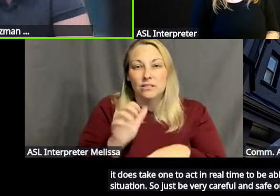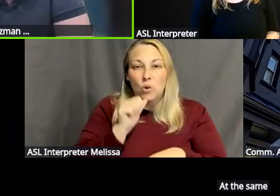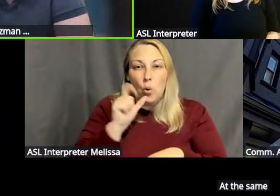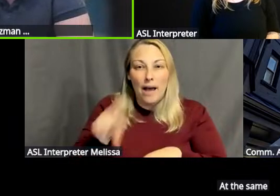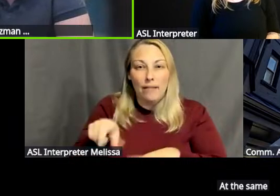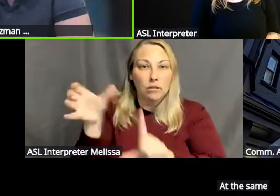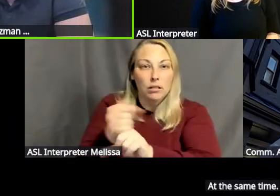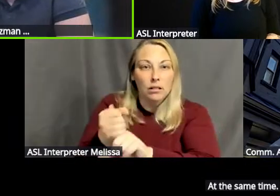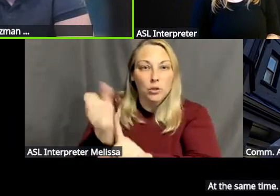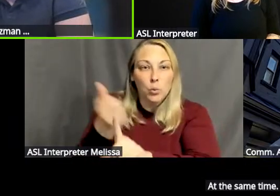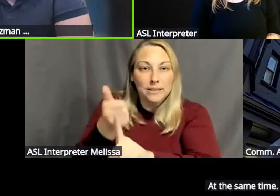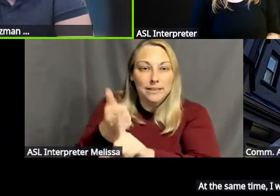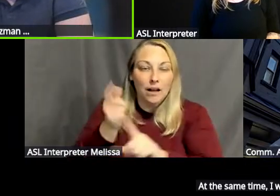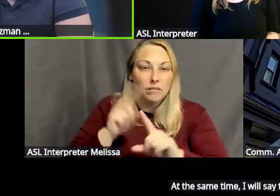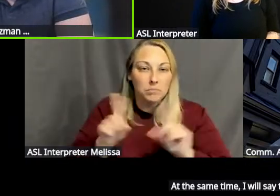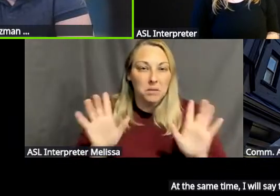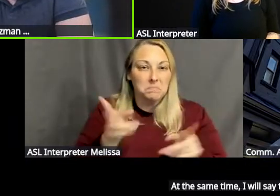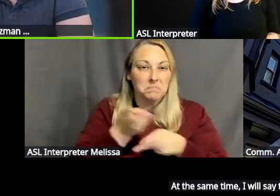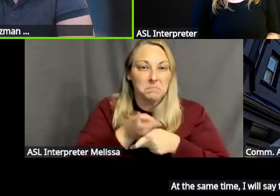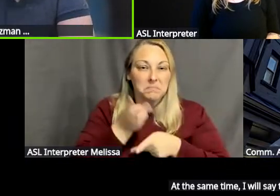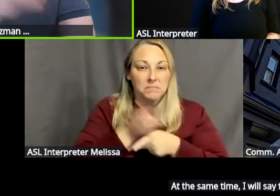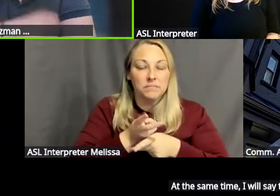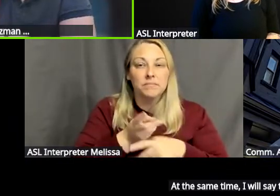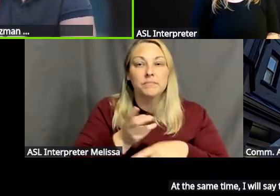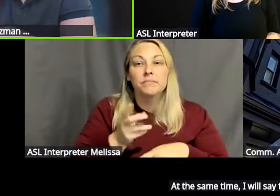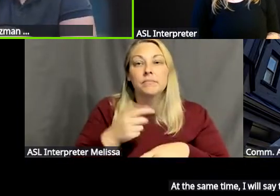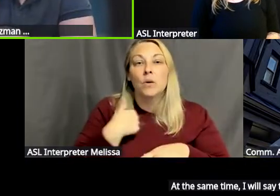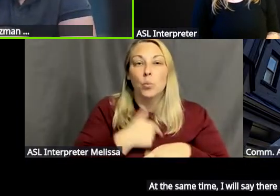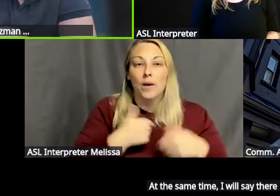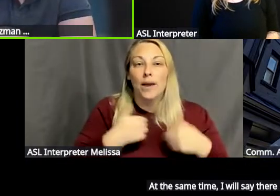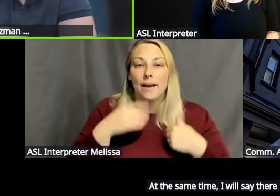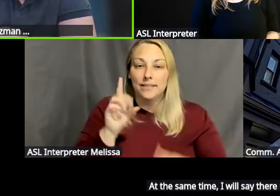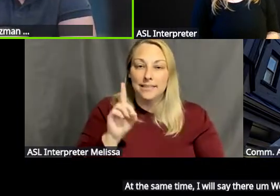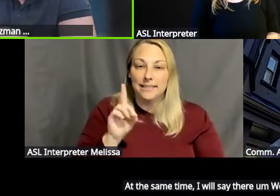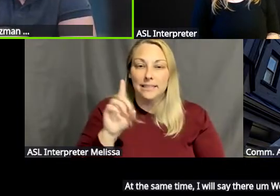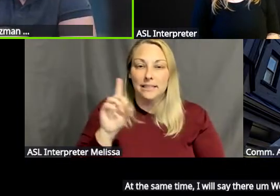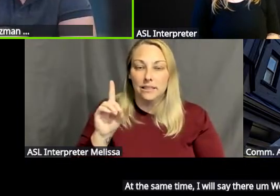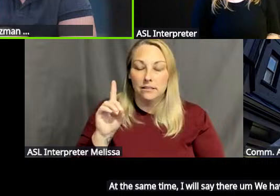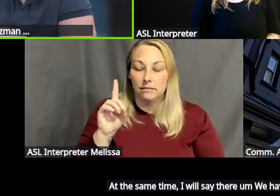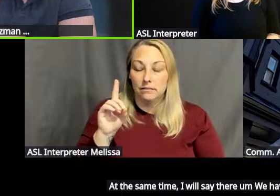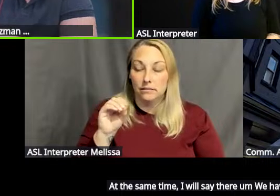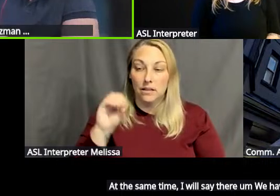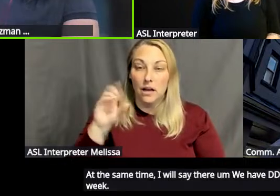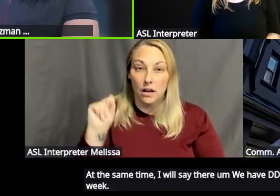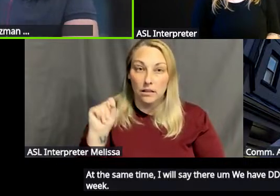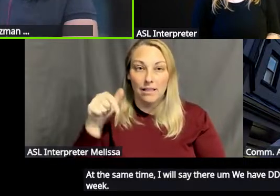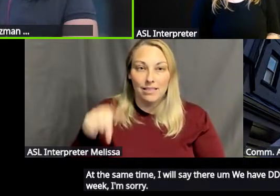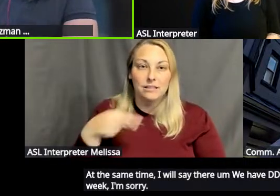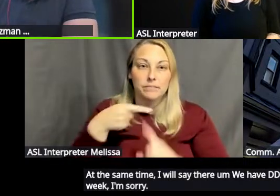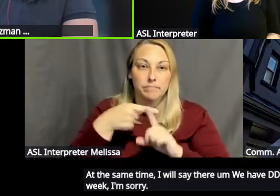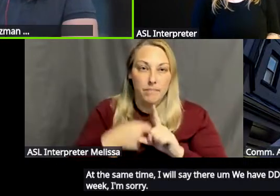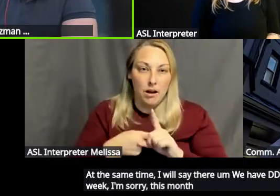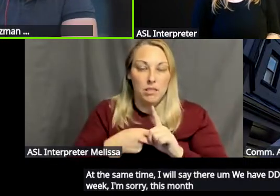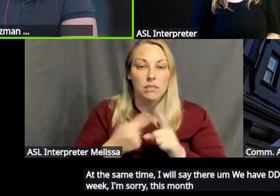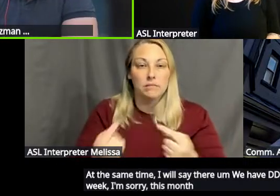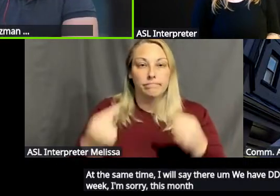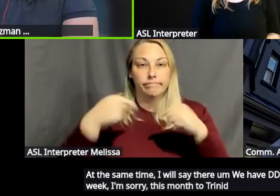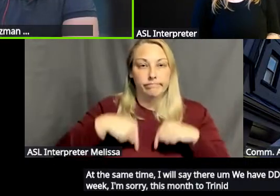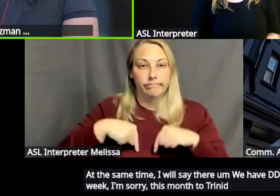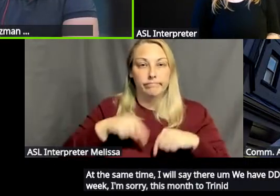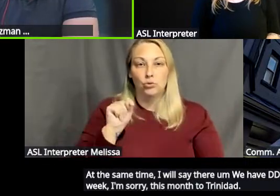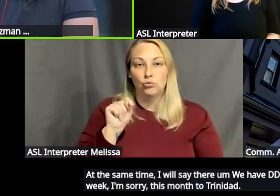say we have DDOT coming out I'm sorry, this month to Trinidad. The